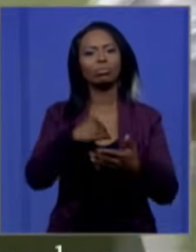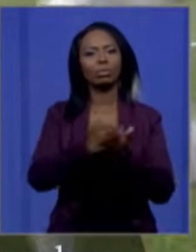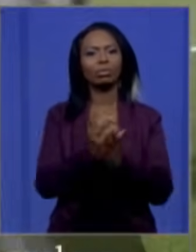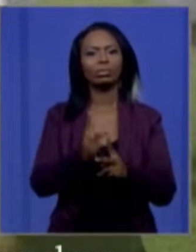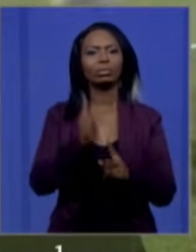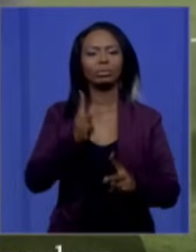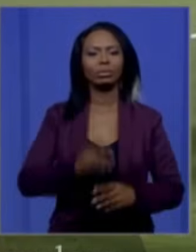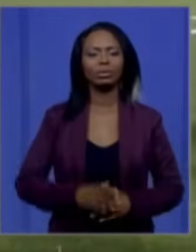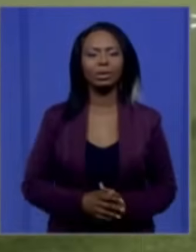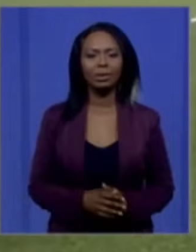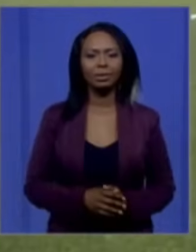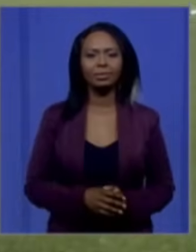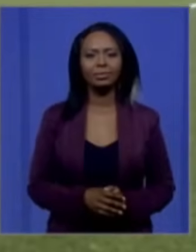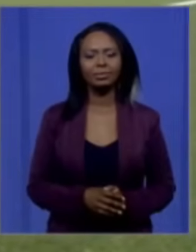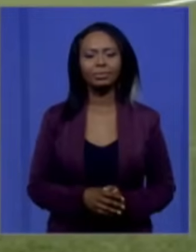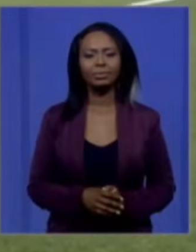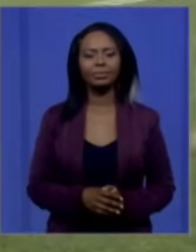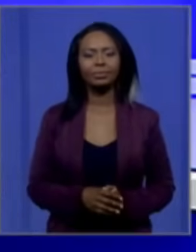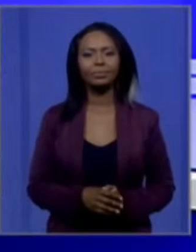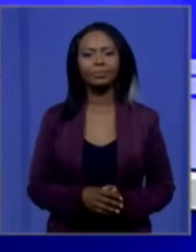mantšhano.